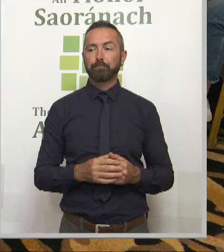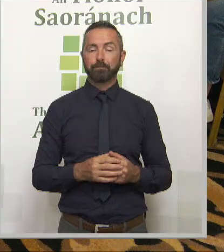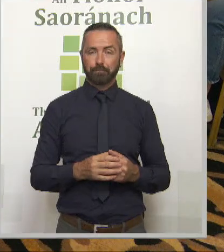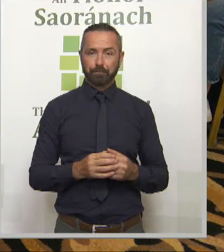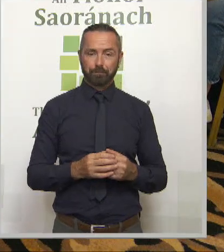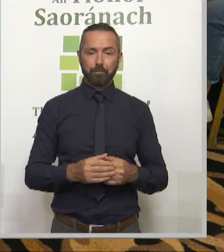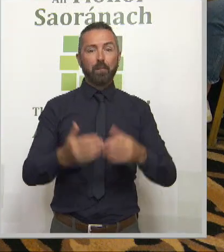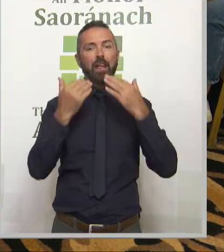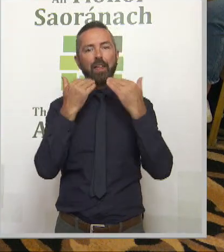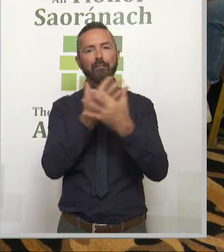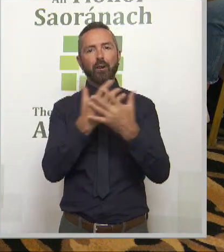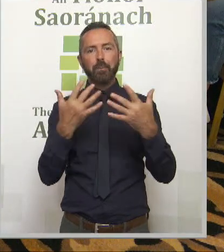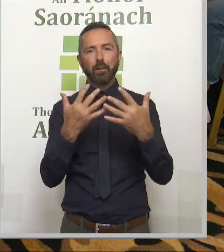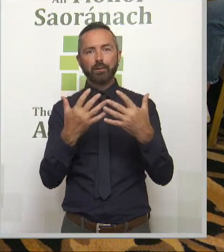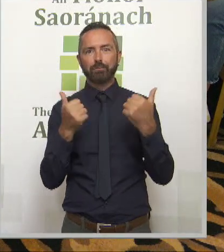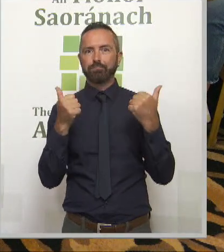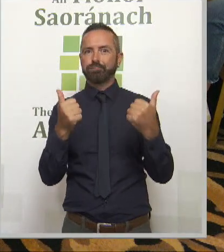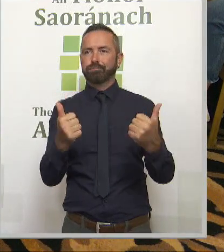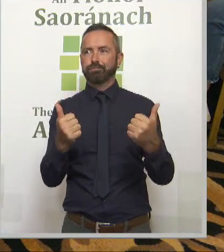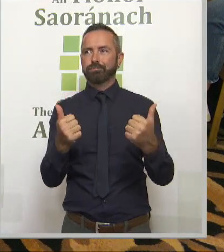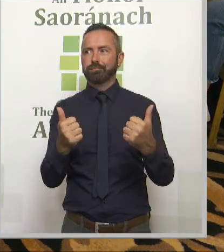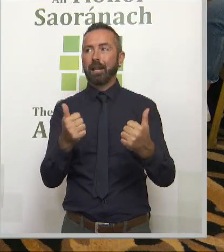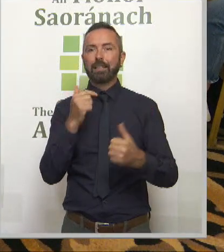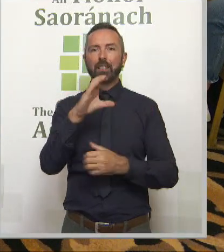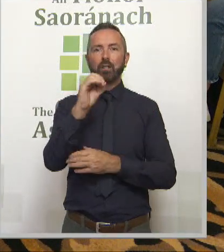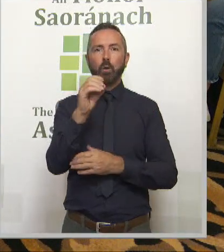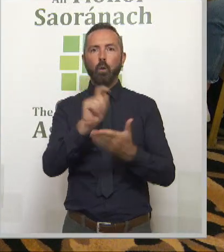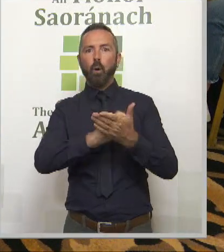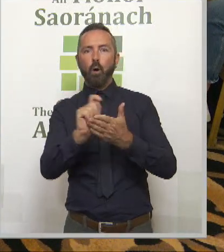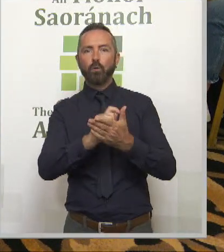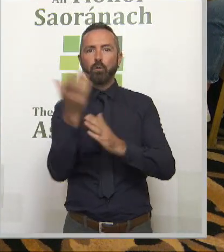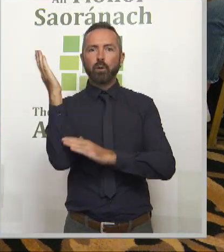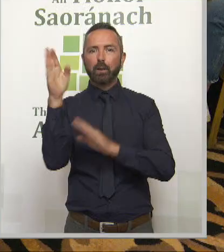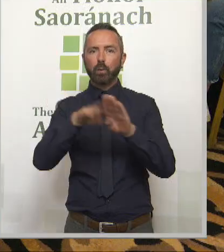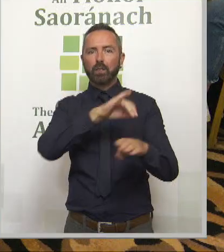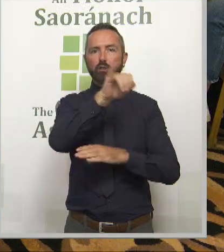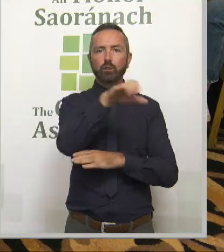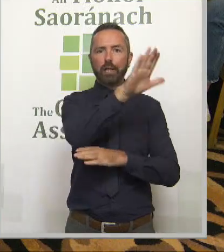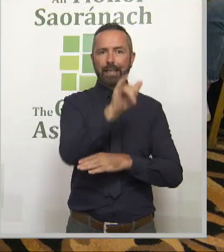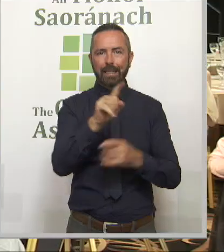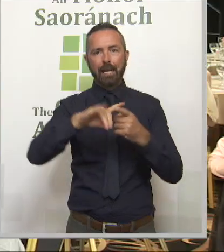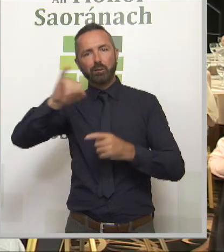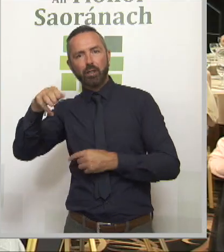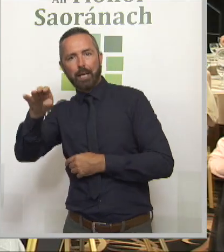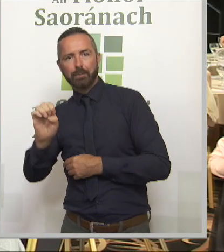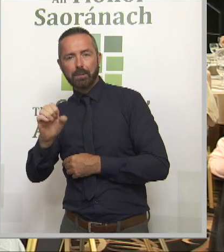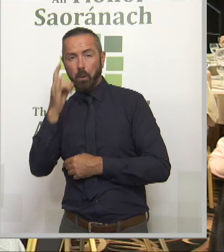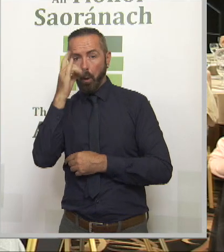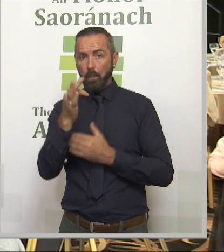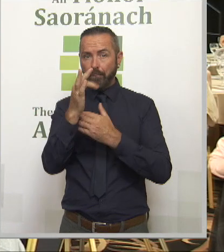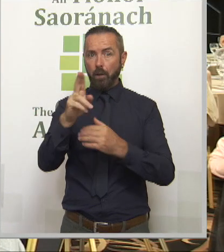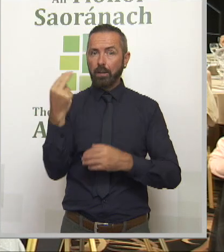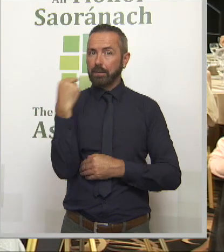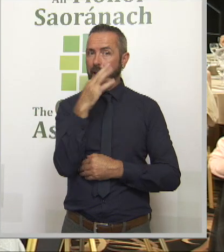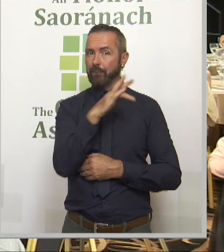Thanks very much indeed, and absolutely it's a co-authored presentation with Jenny and James, and hopefully it follows on nicely from